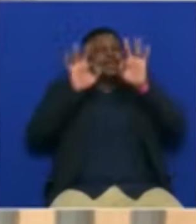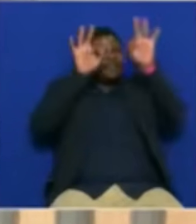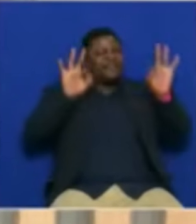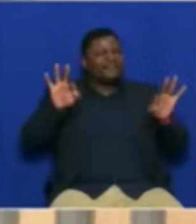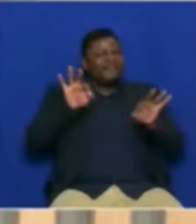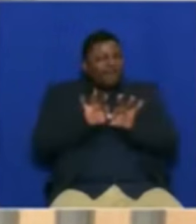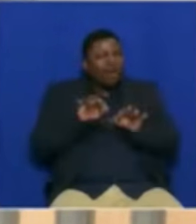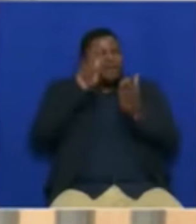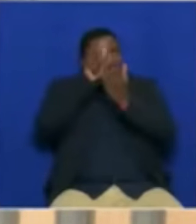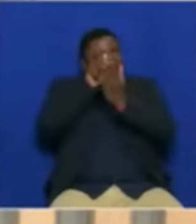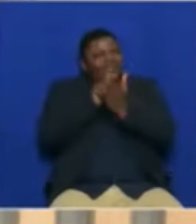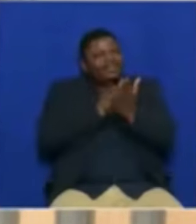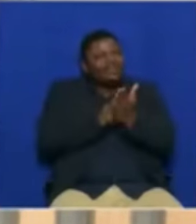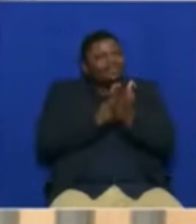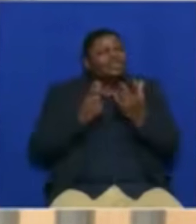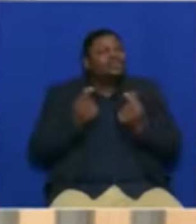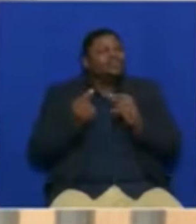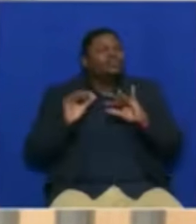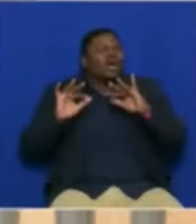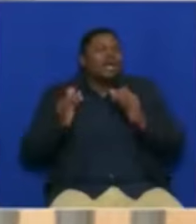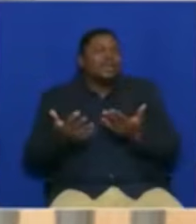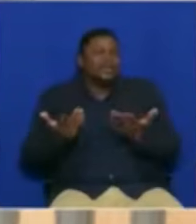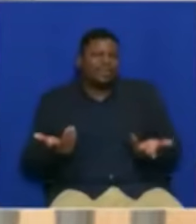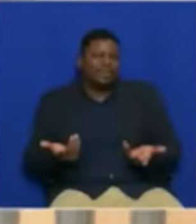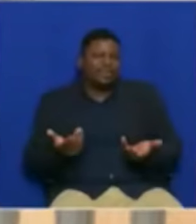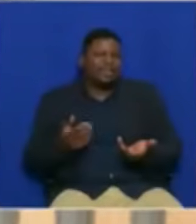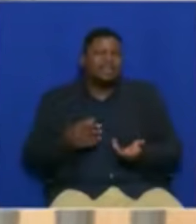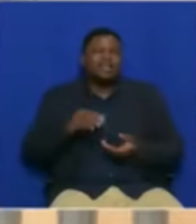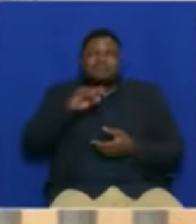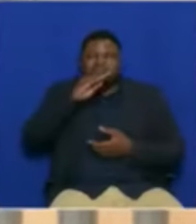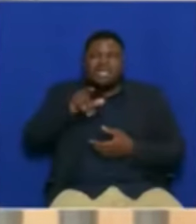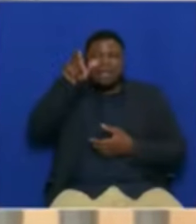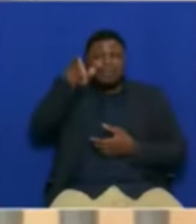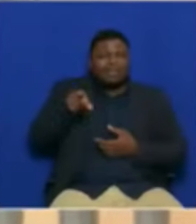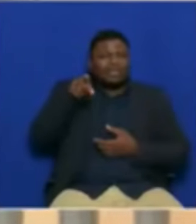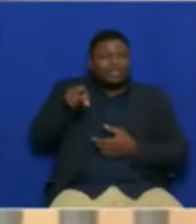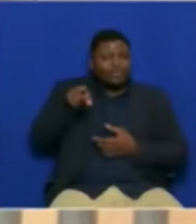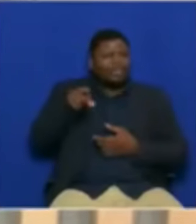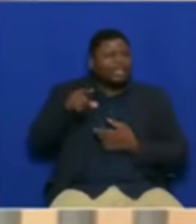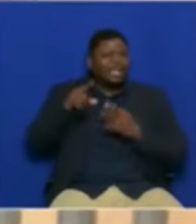to see whether or not I should even be considered for an interview.